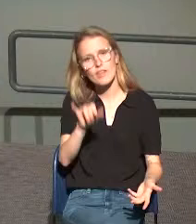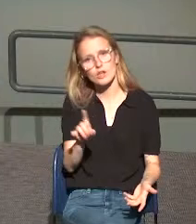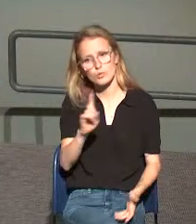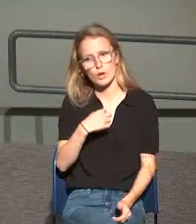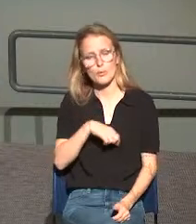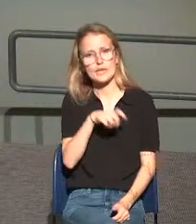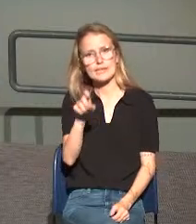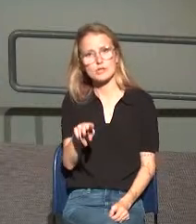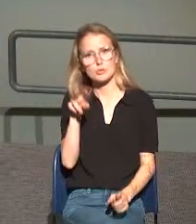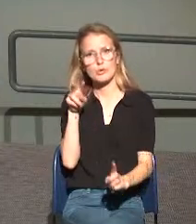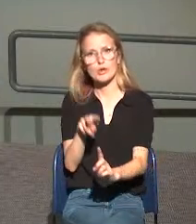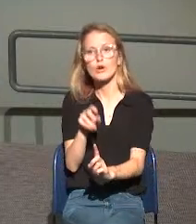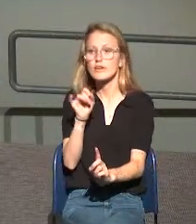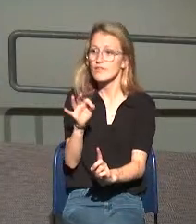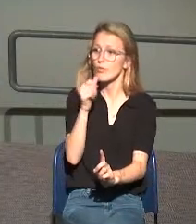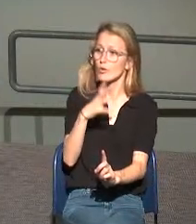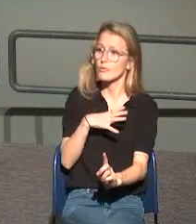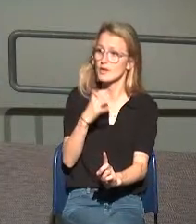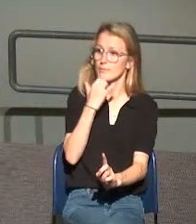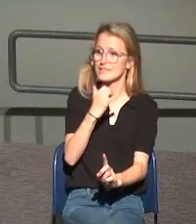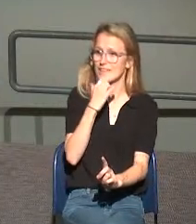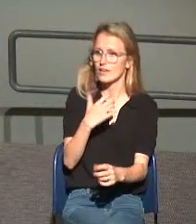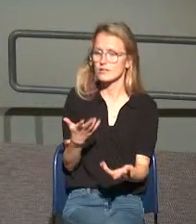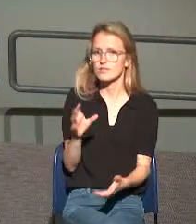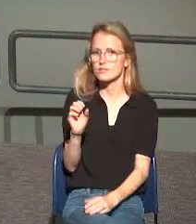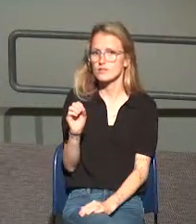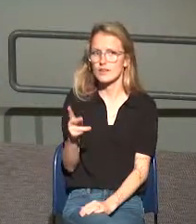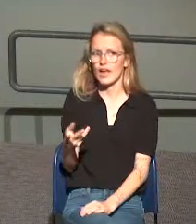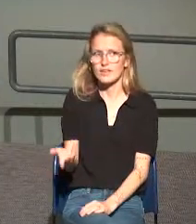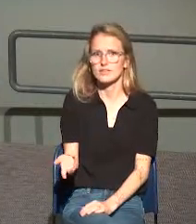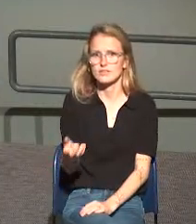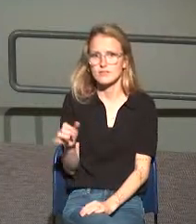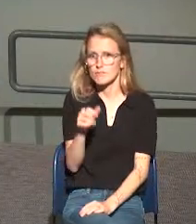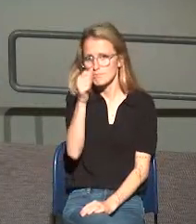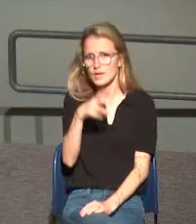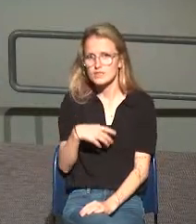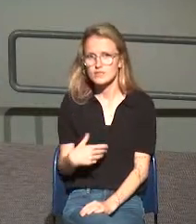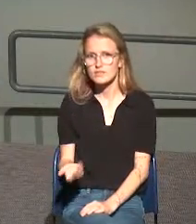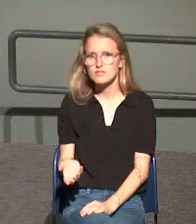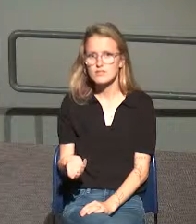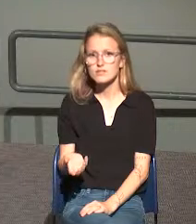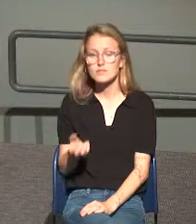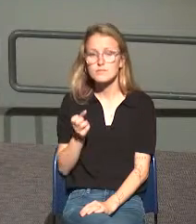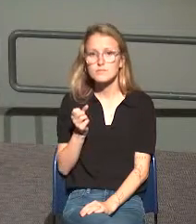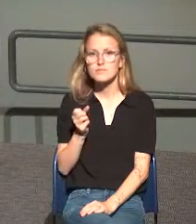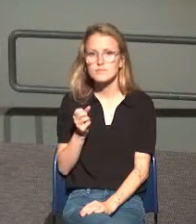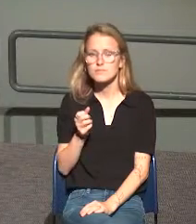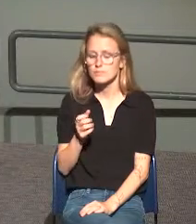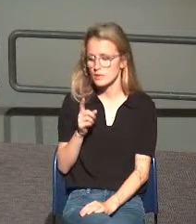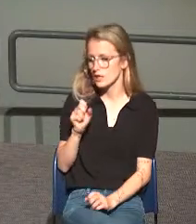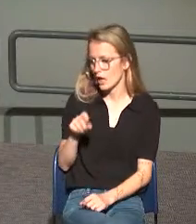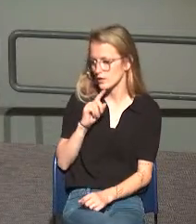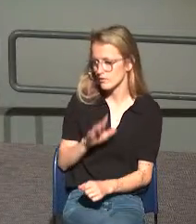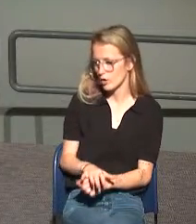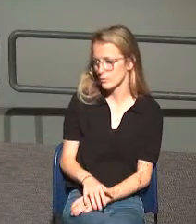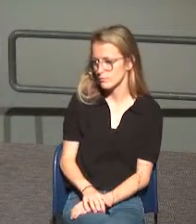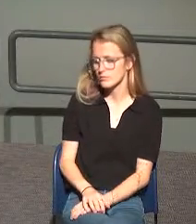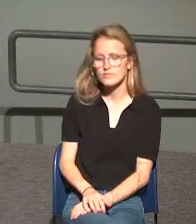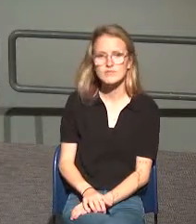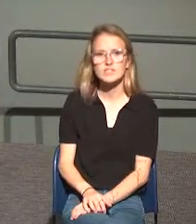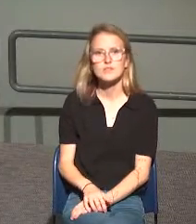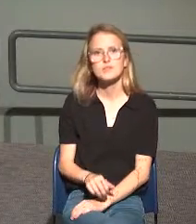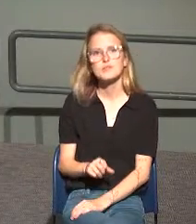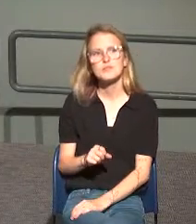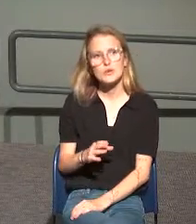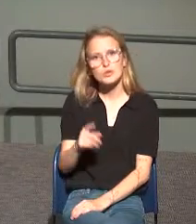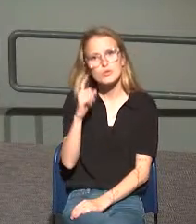is, okay, a woman messed up. Okay, well, so, so do guys, and so. Can confirm. Yeah, and you just start